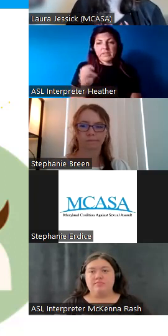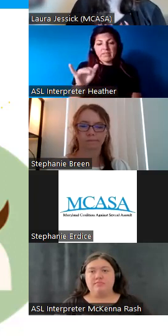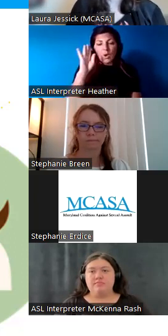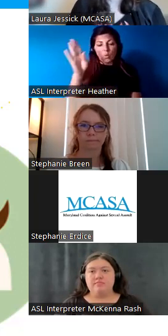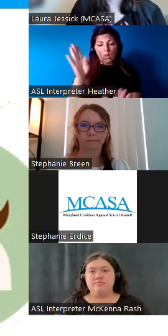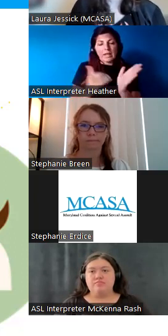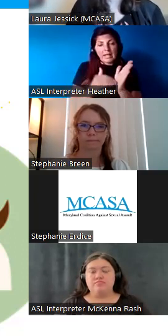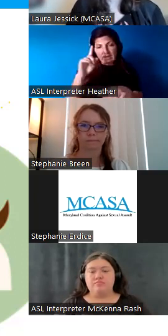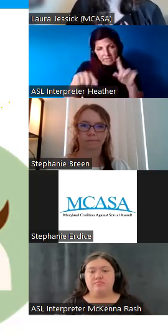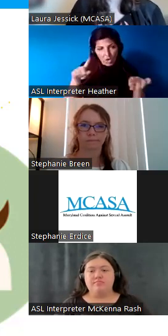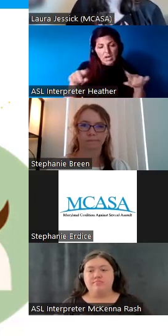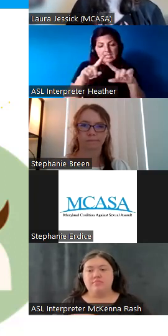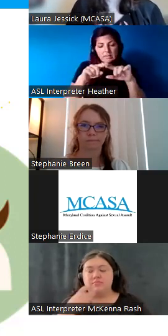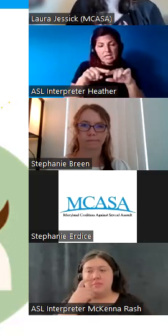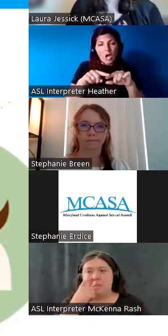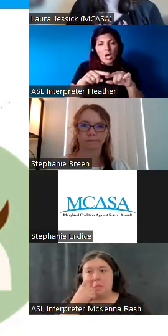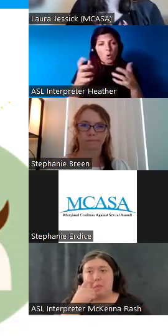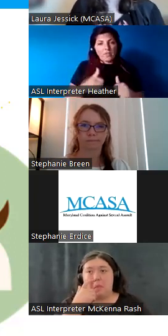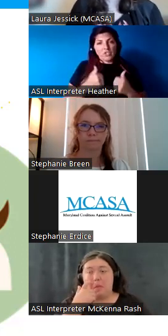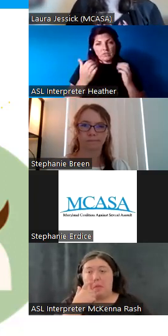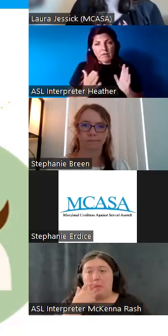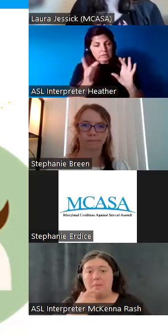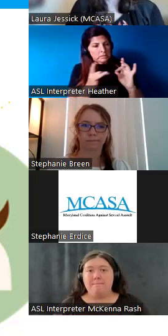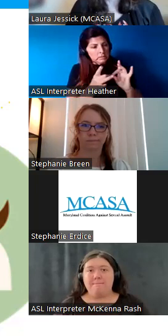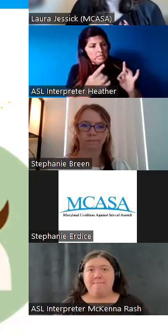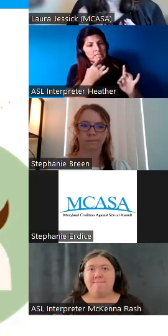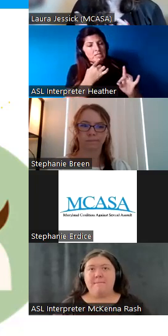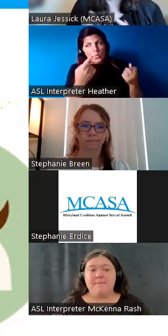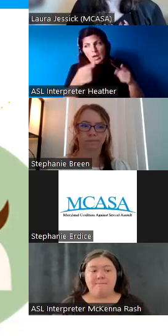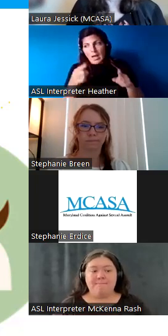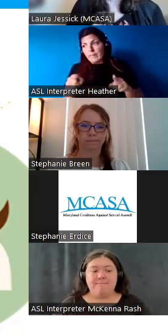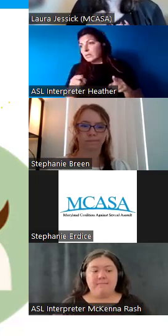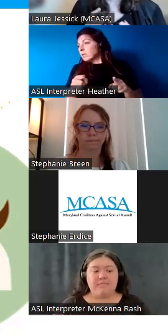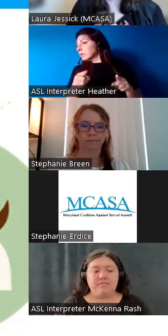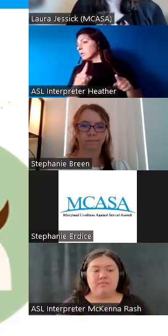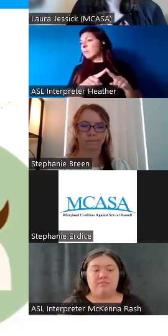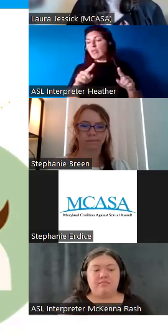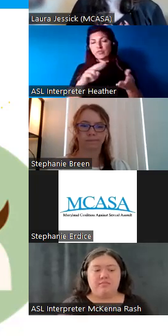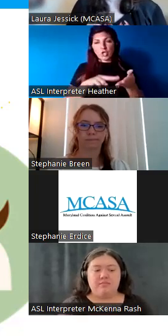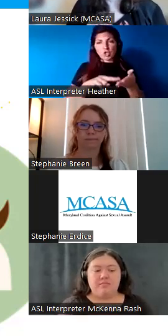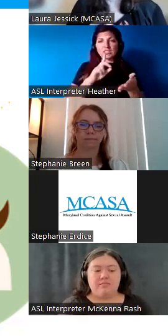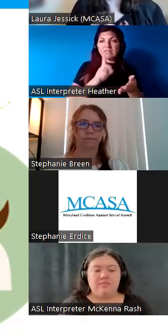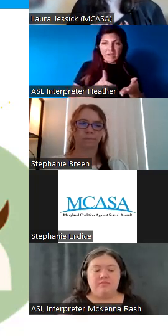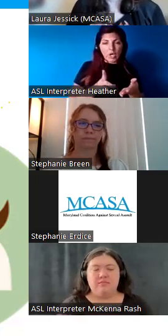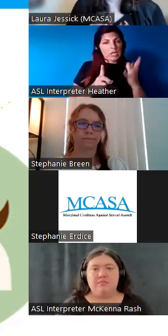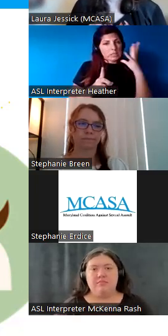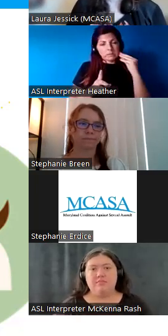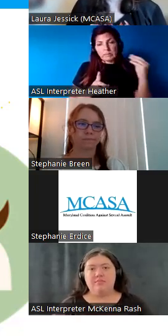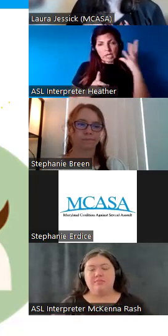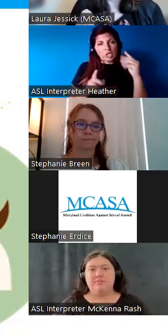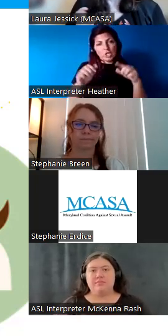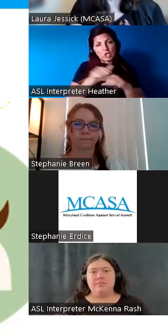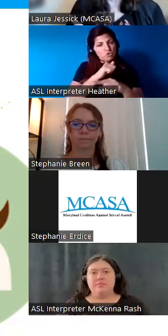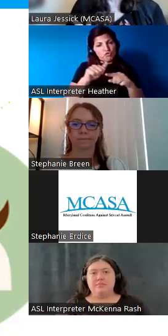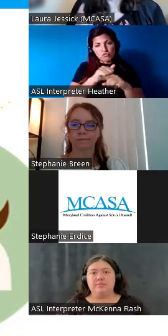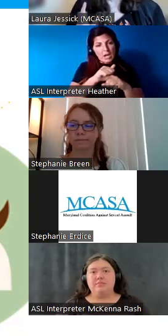again, vary based on the narrative of the assault and what took place, but the nurses are very well experienced and trained